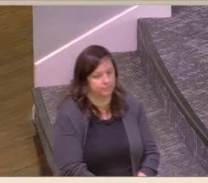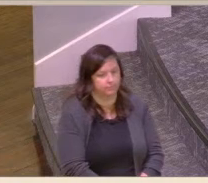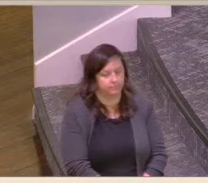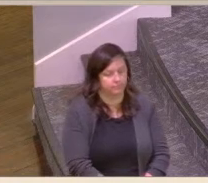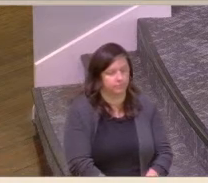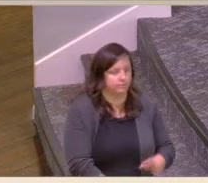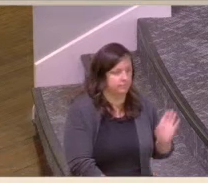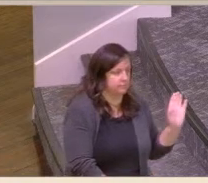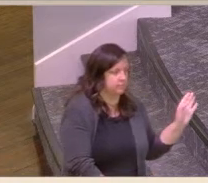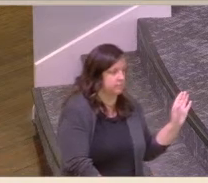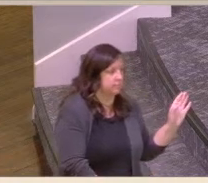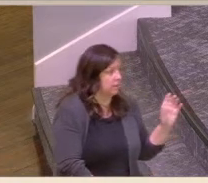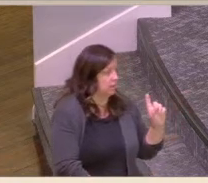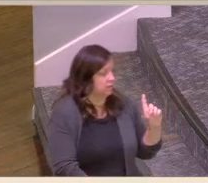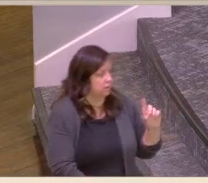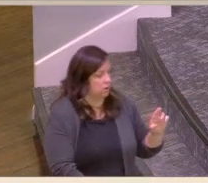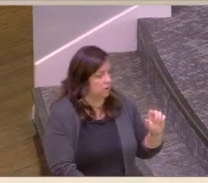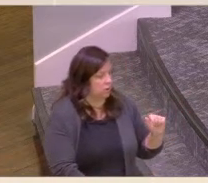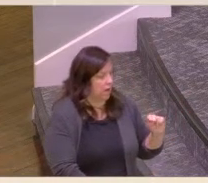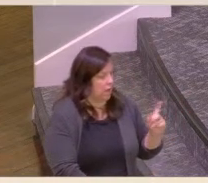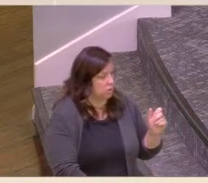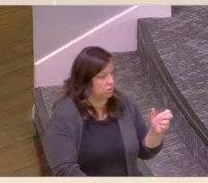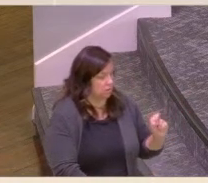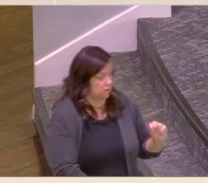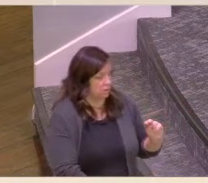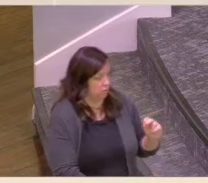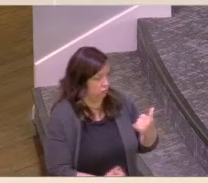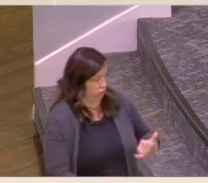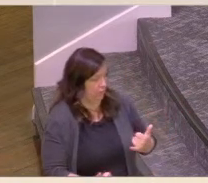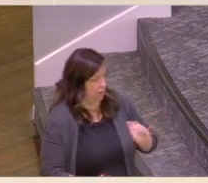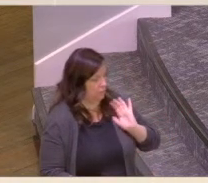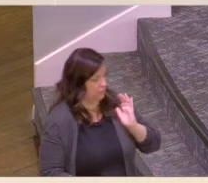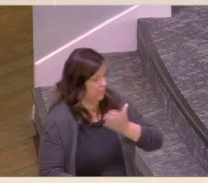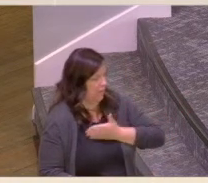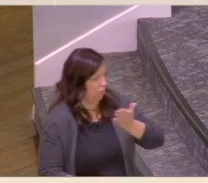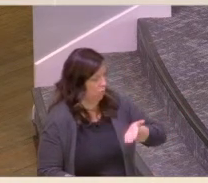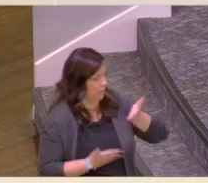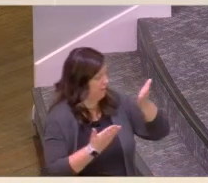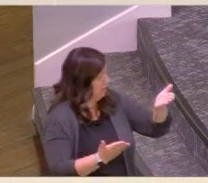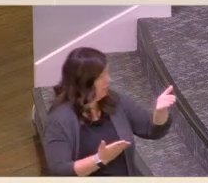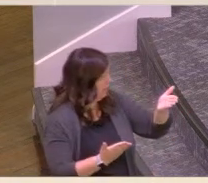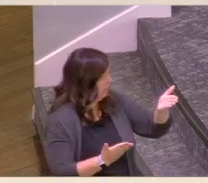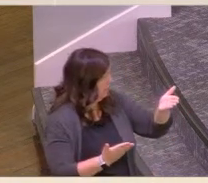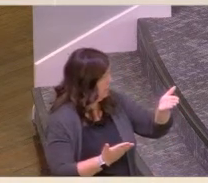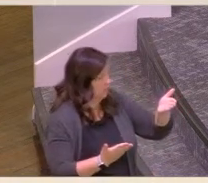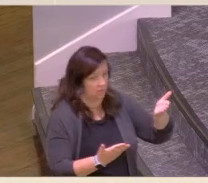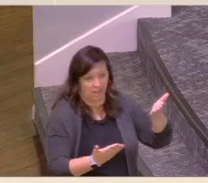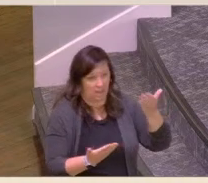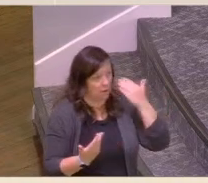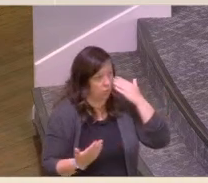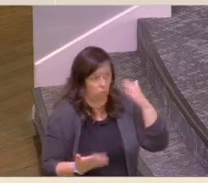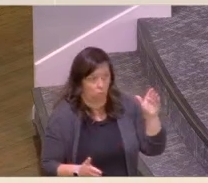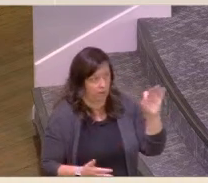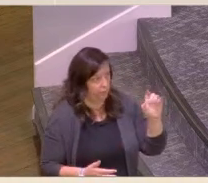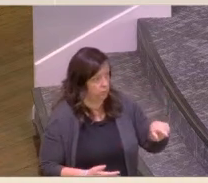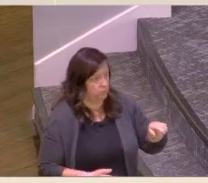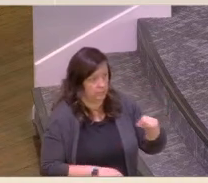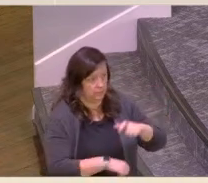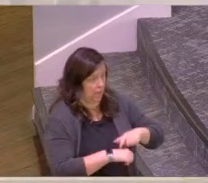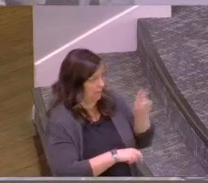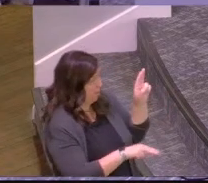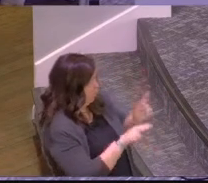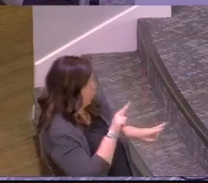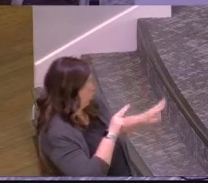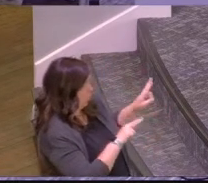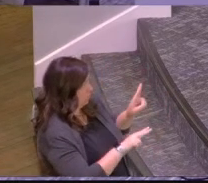So Dr. Anderson, at this time, it would be our recommendation. I don't know if you all want to just look at that for a moment, but then